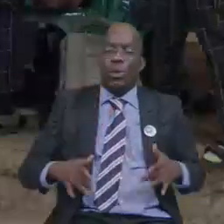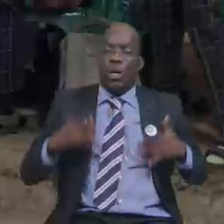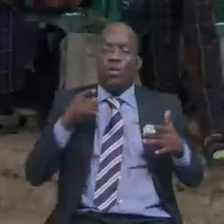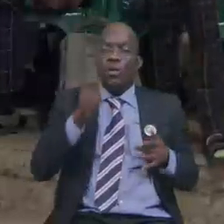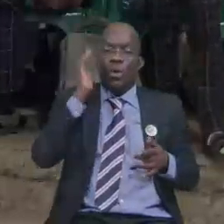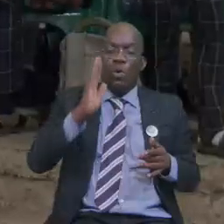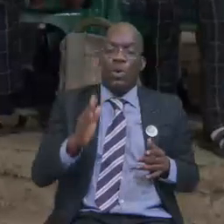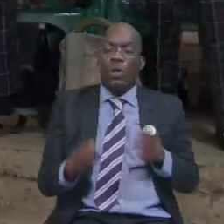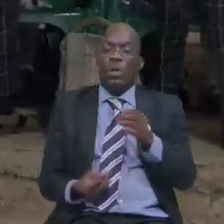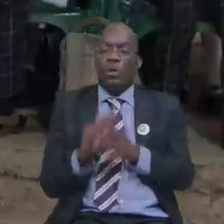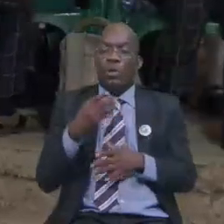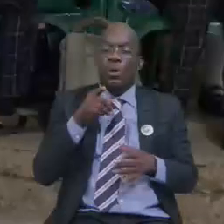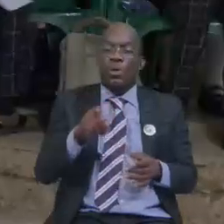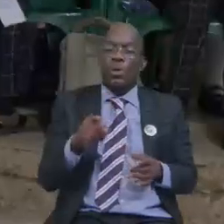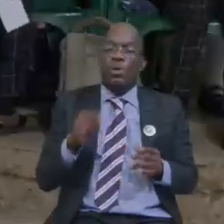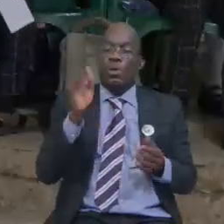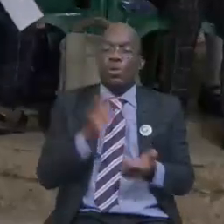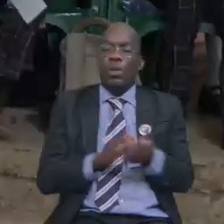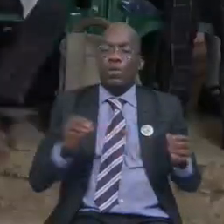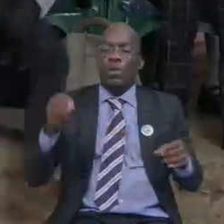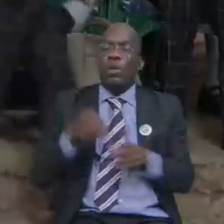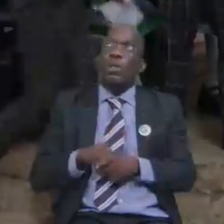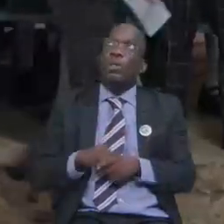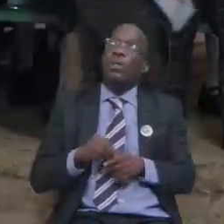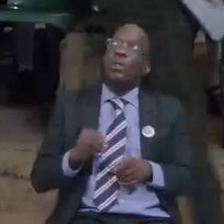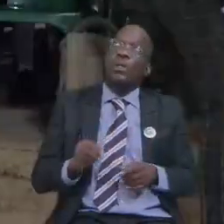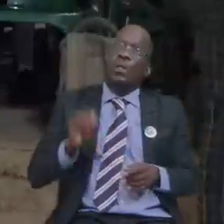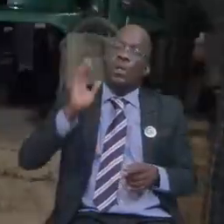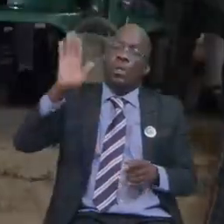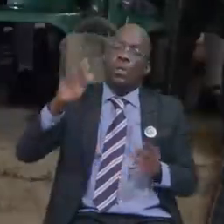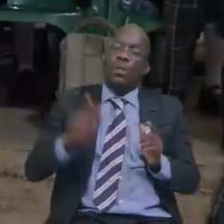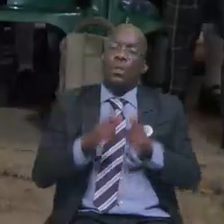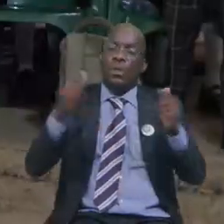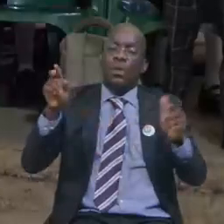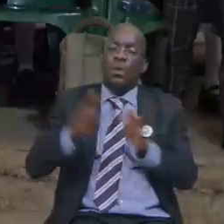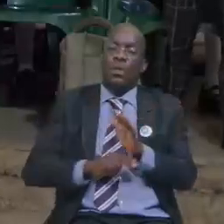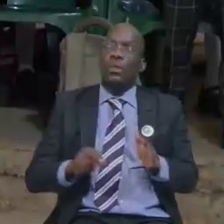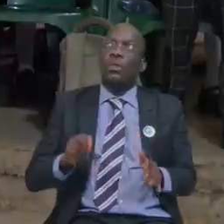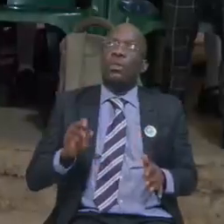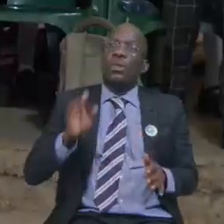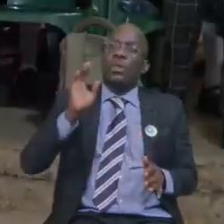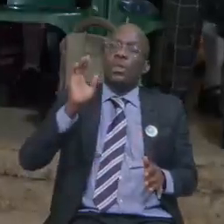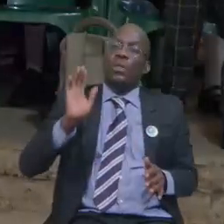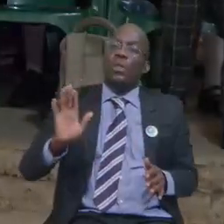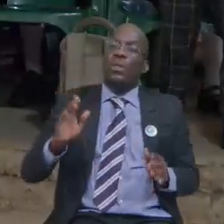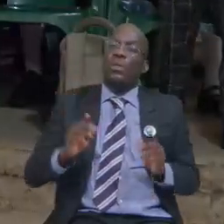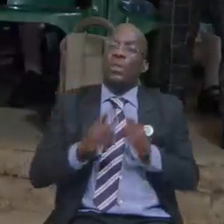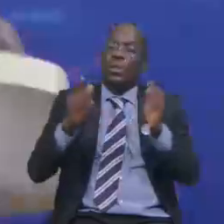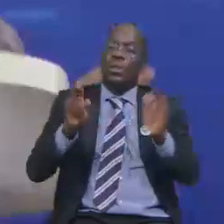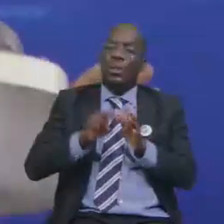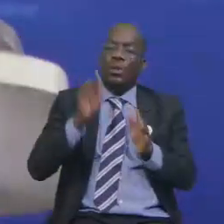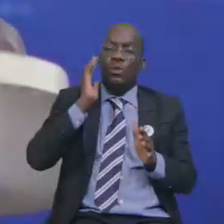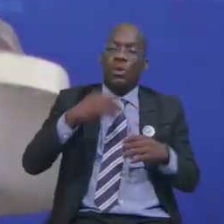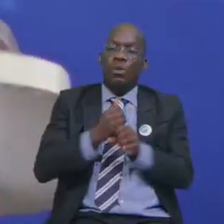you believe in His greatness. And His greatness will make you great.